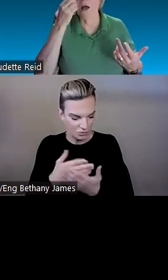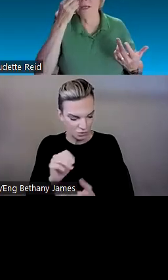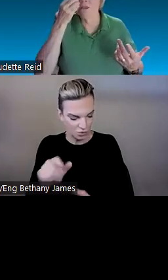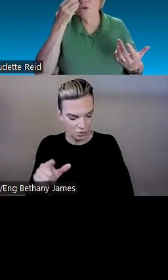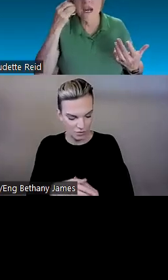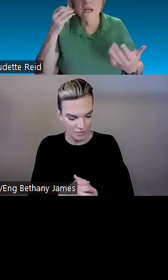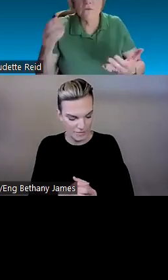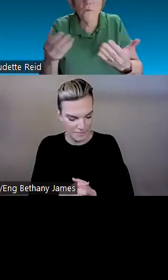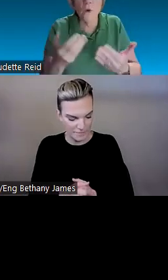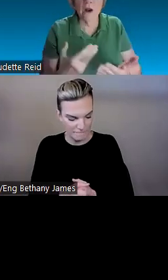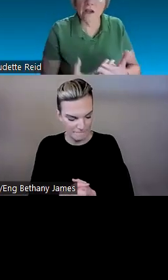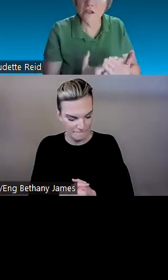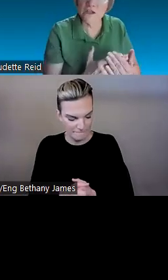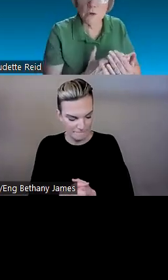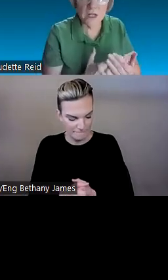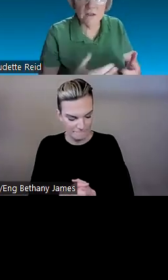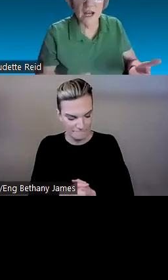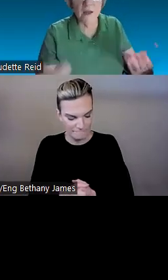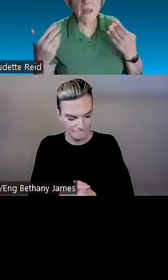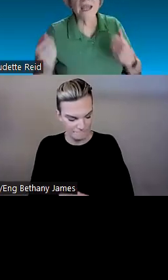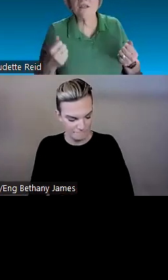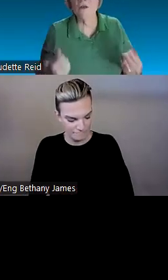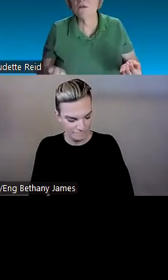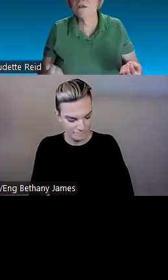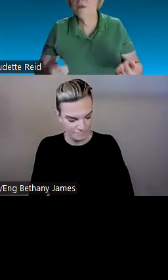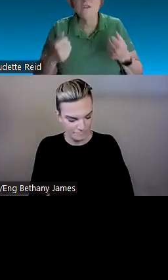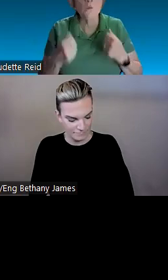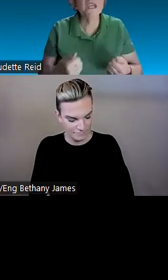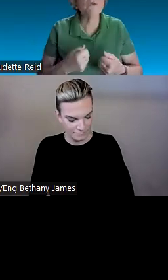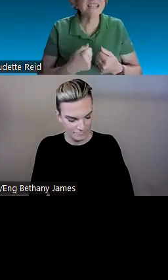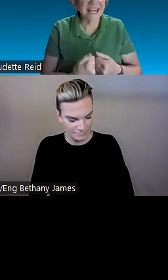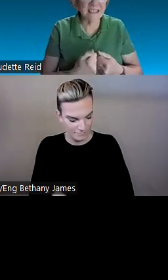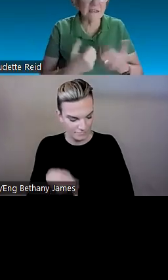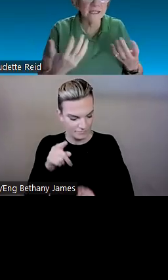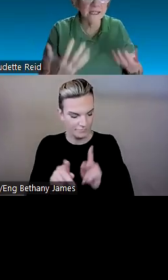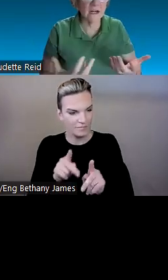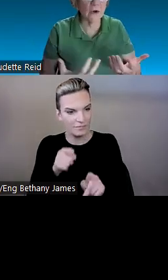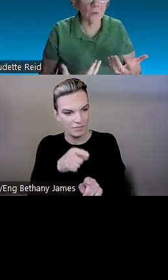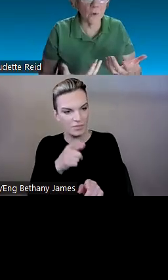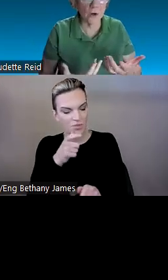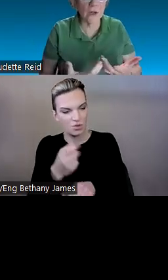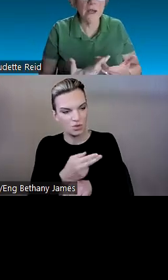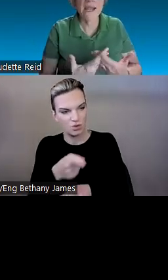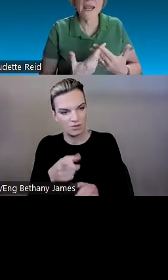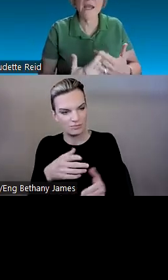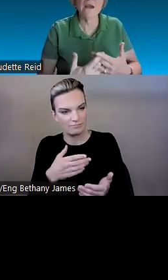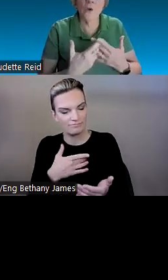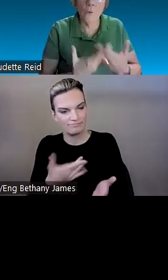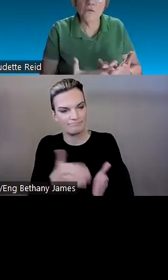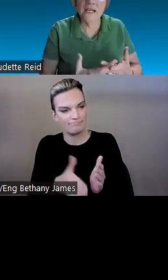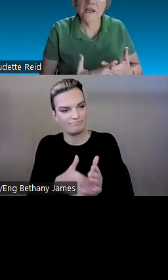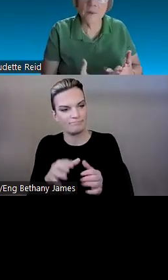and it's great for our customers on the job, and it's also something that we use constantly in our own work.